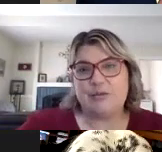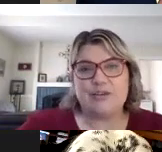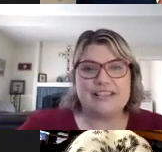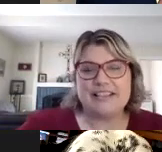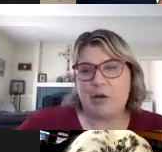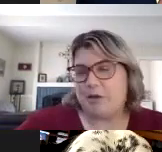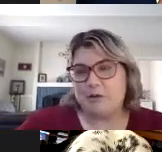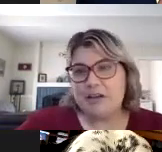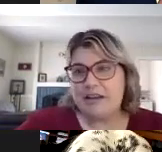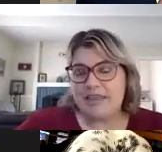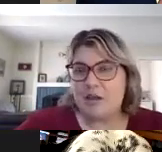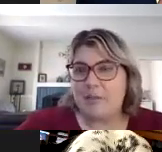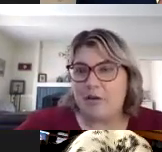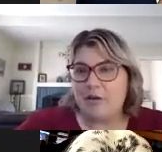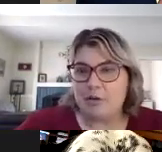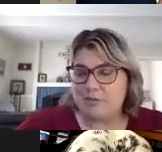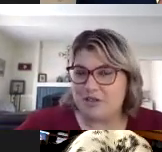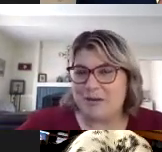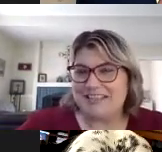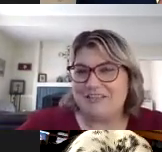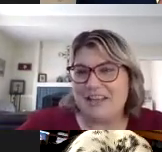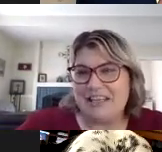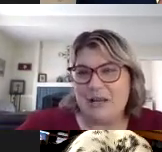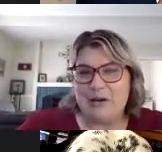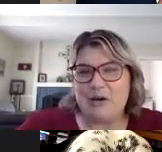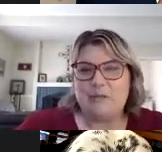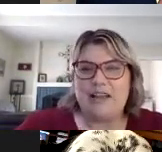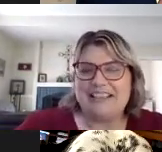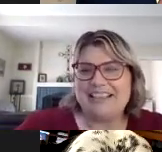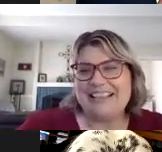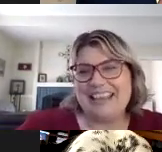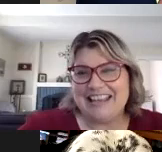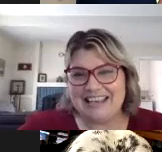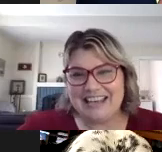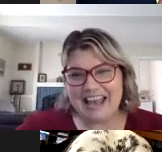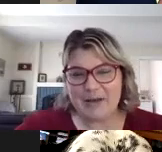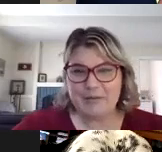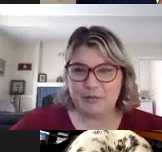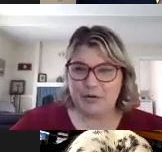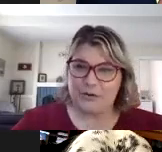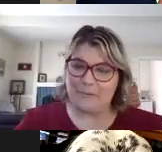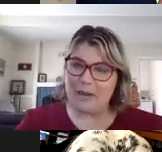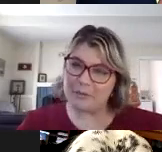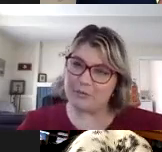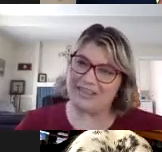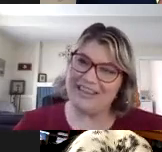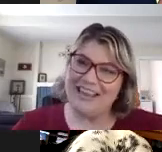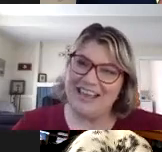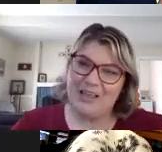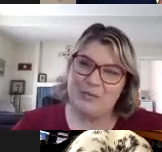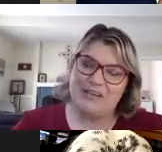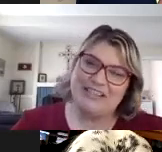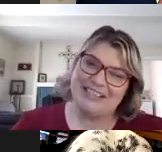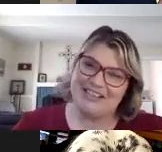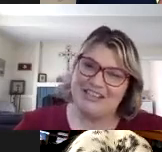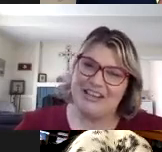nonpartisan sources to help you think about your perspective in American politics. And then we're going to wrap up with a